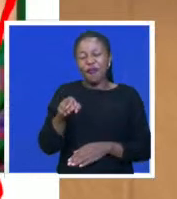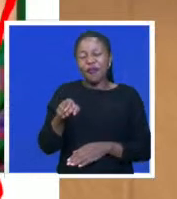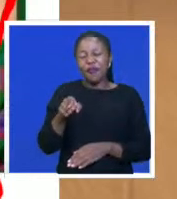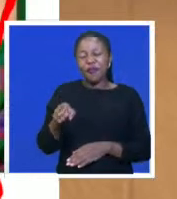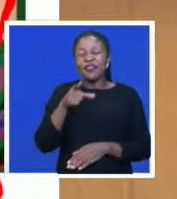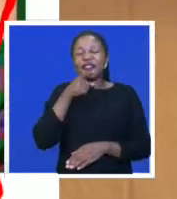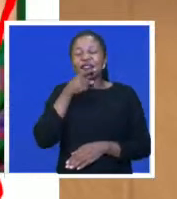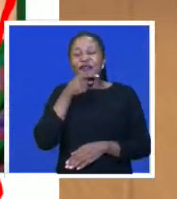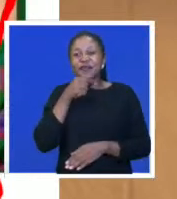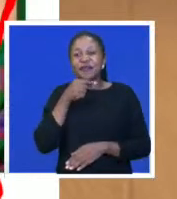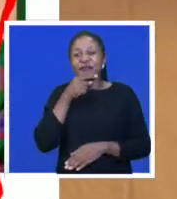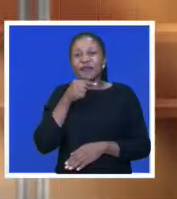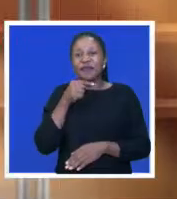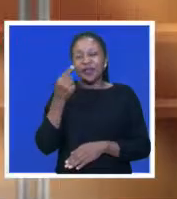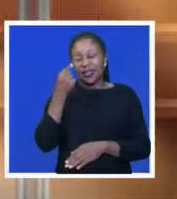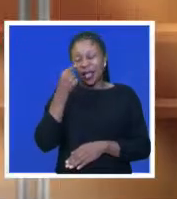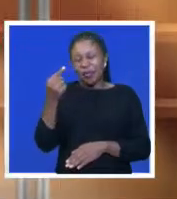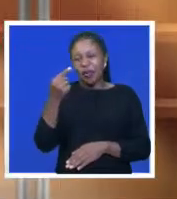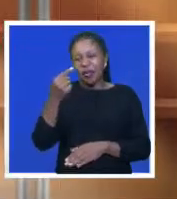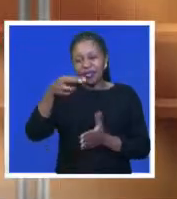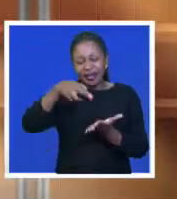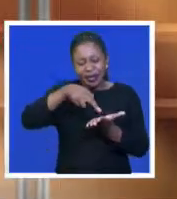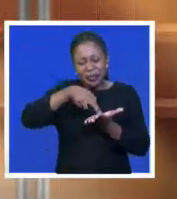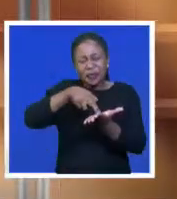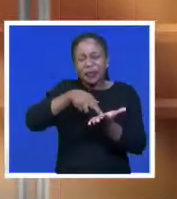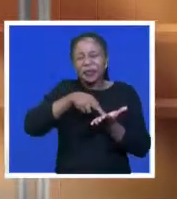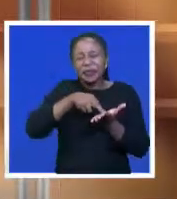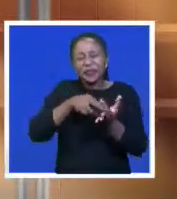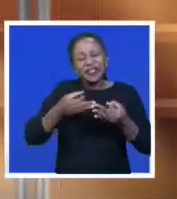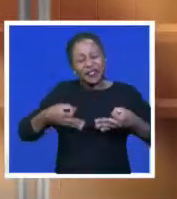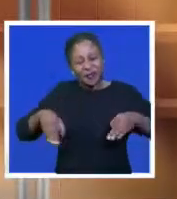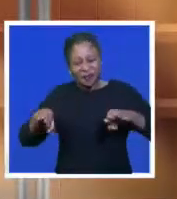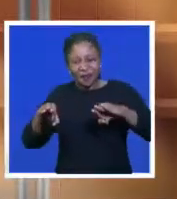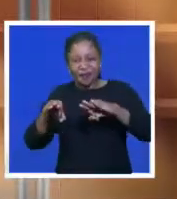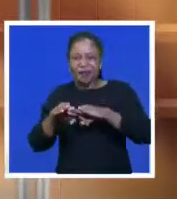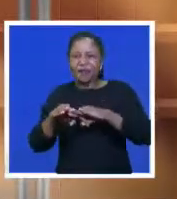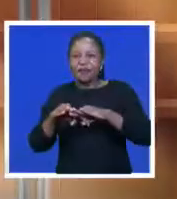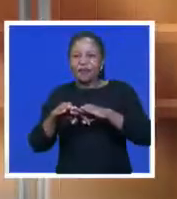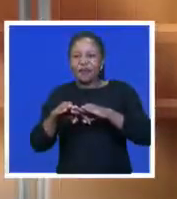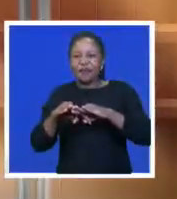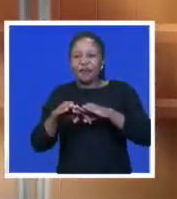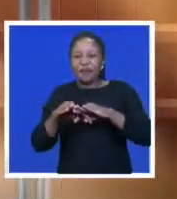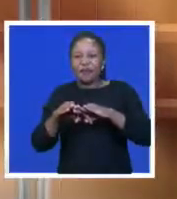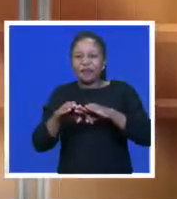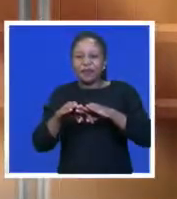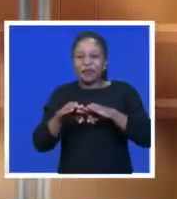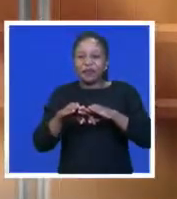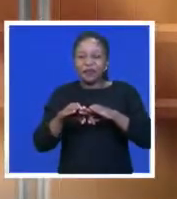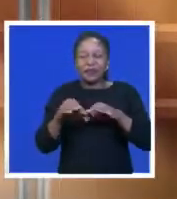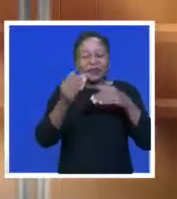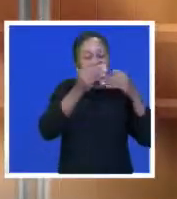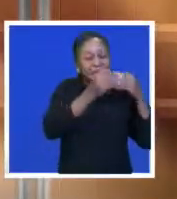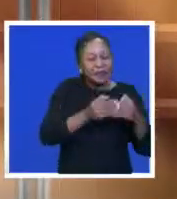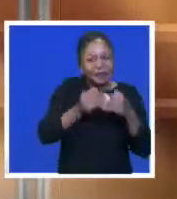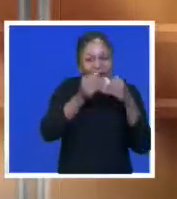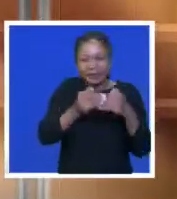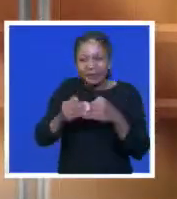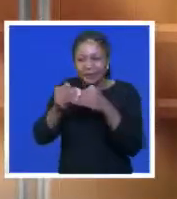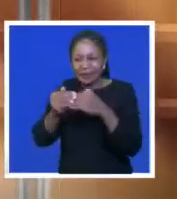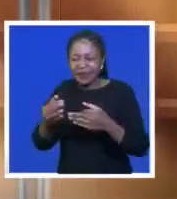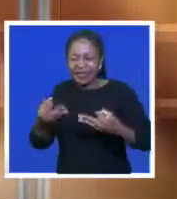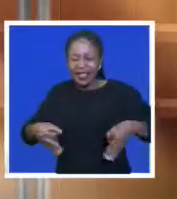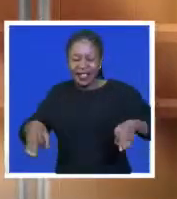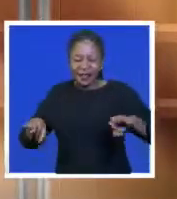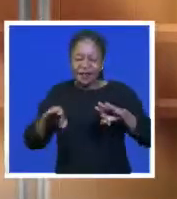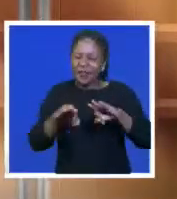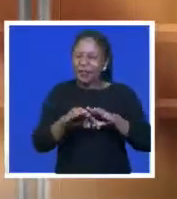in the family. The father takes care of the family and looks after everyone in the family and